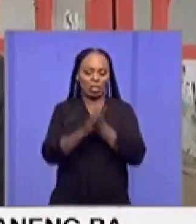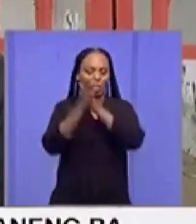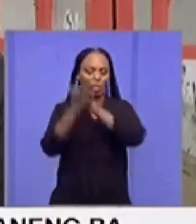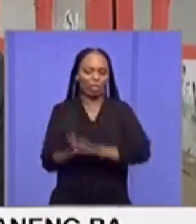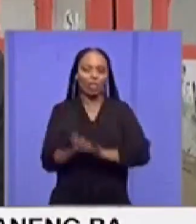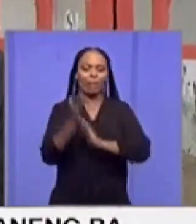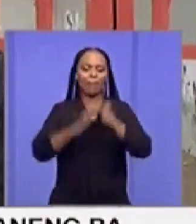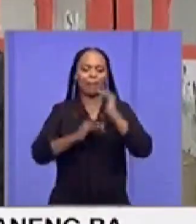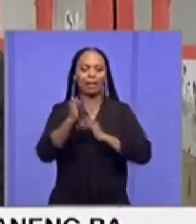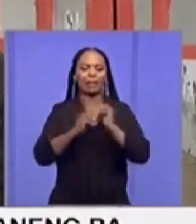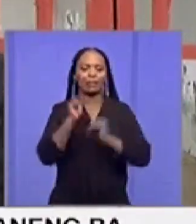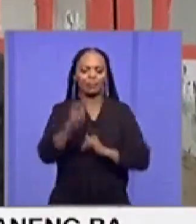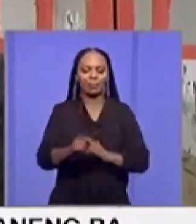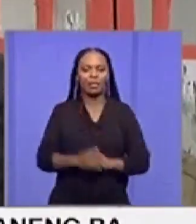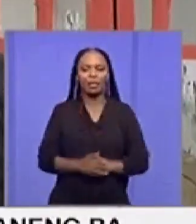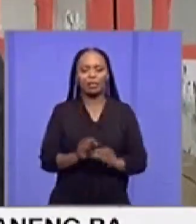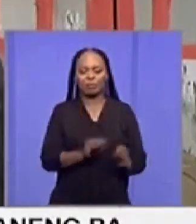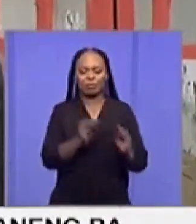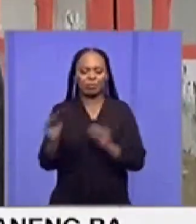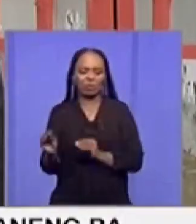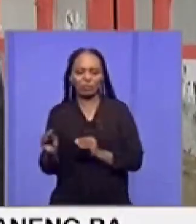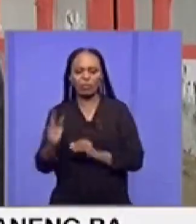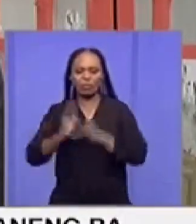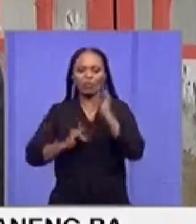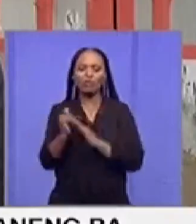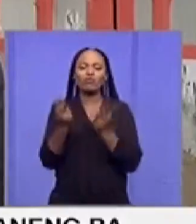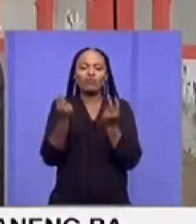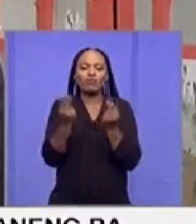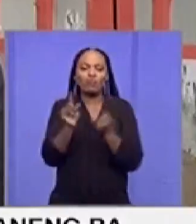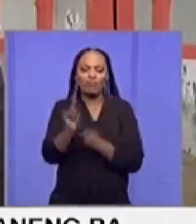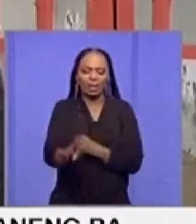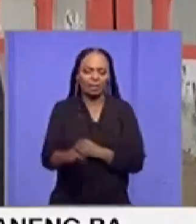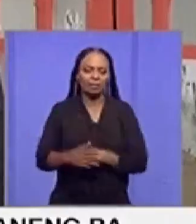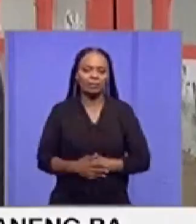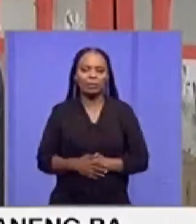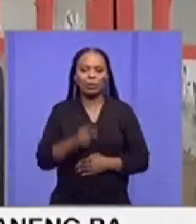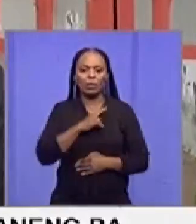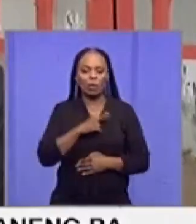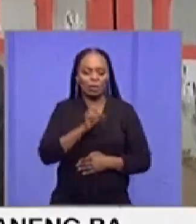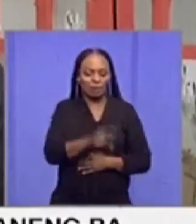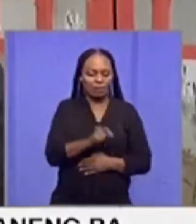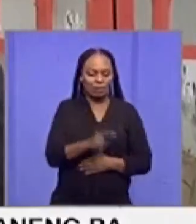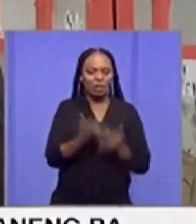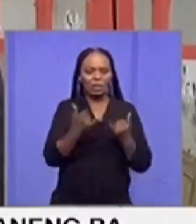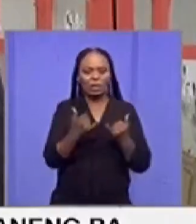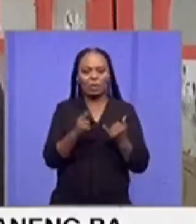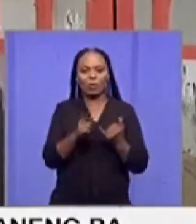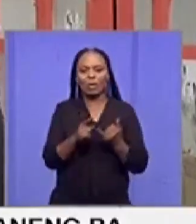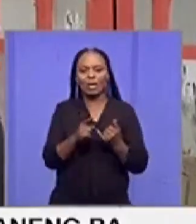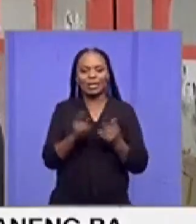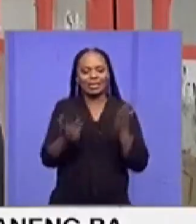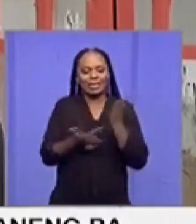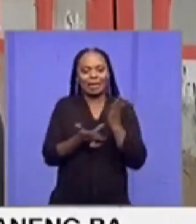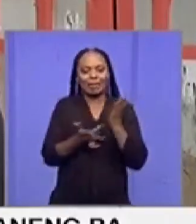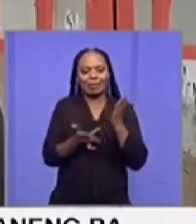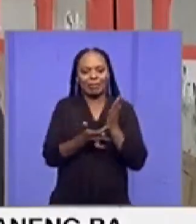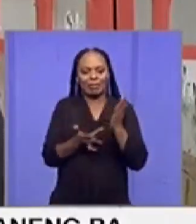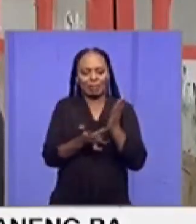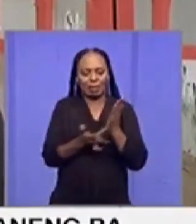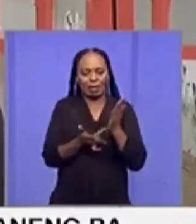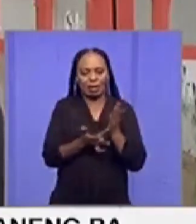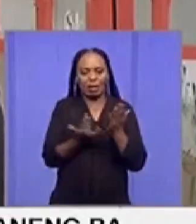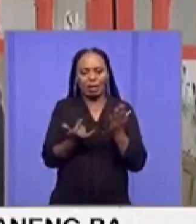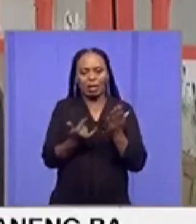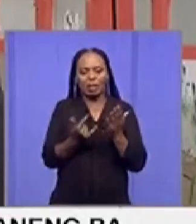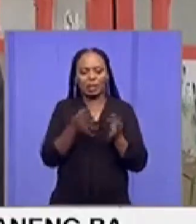e phumiwe gore re kgone gore re age memtša ka le sehono le setekniki sa lehono le ka